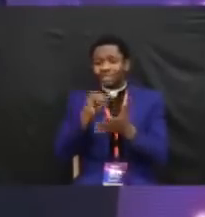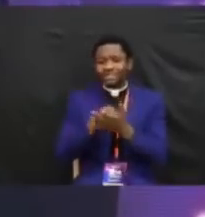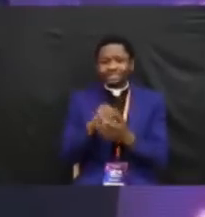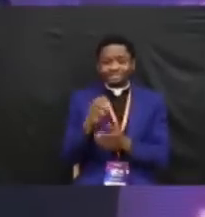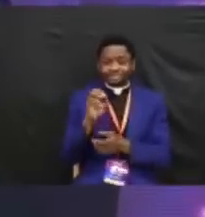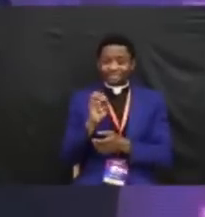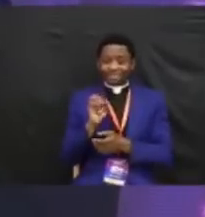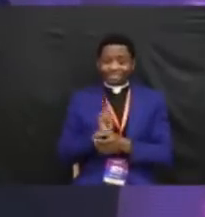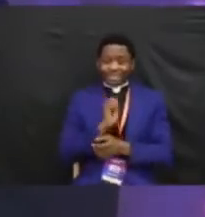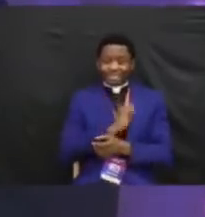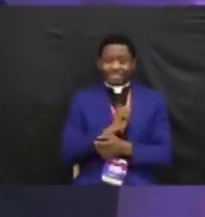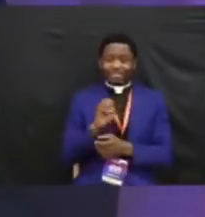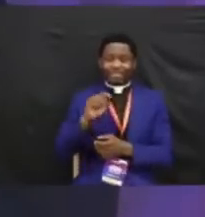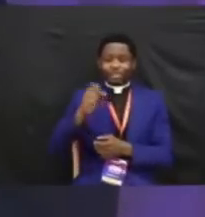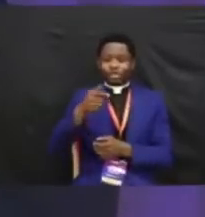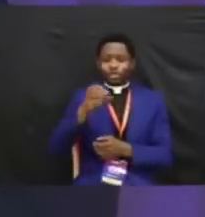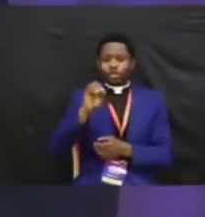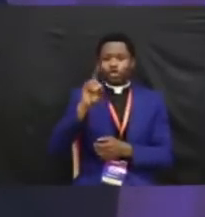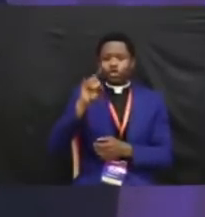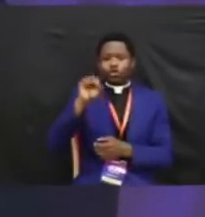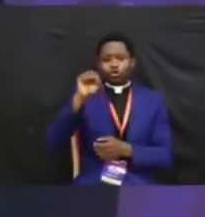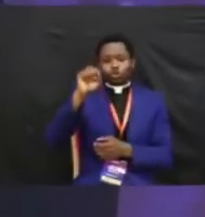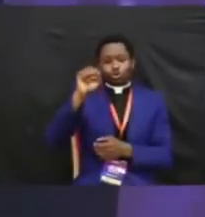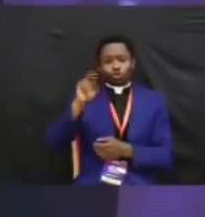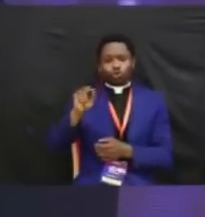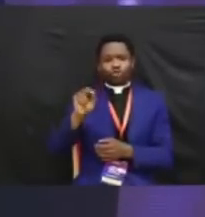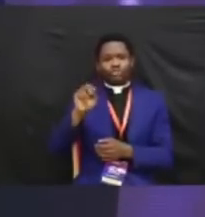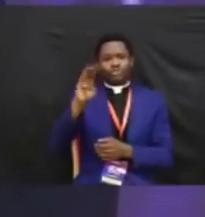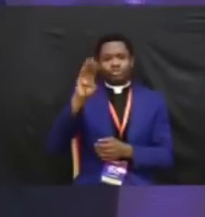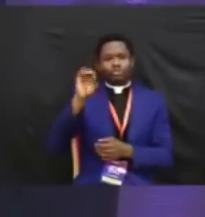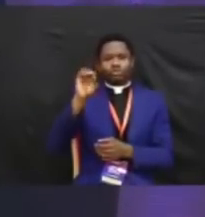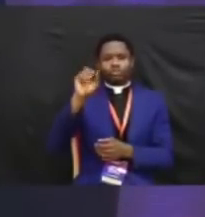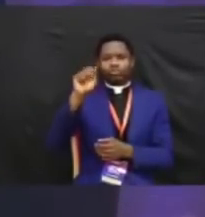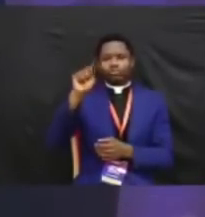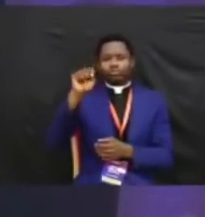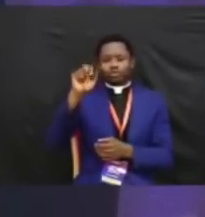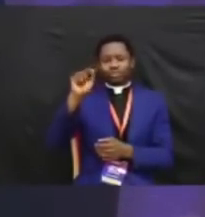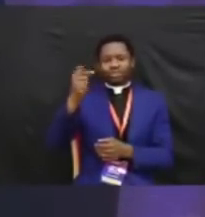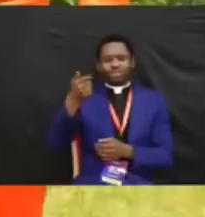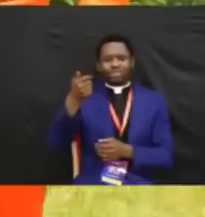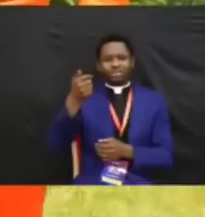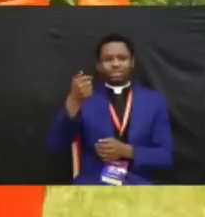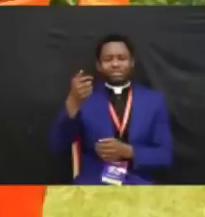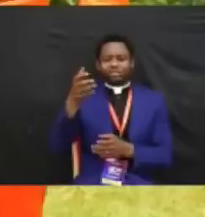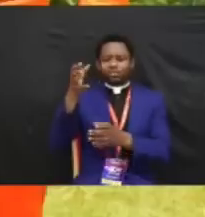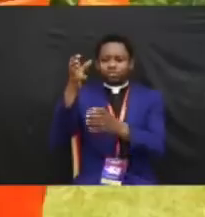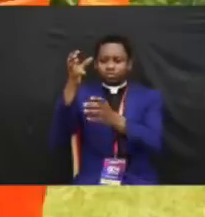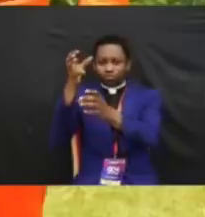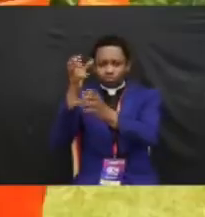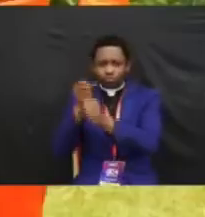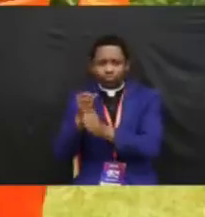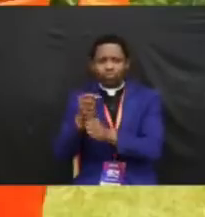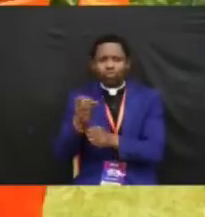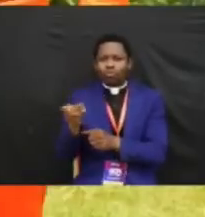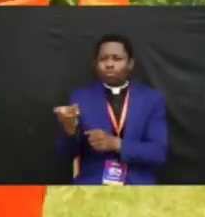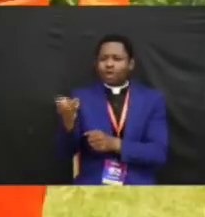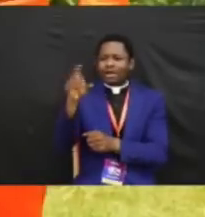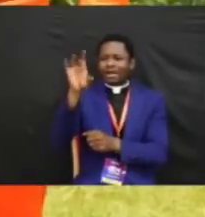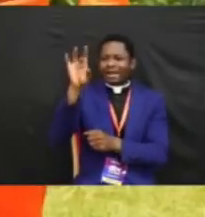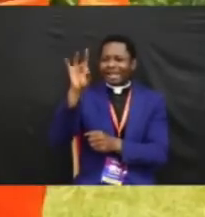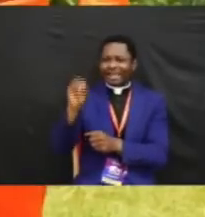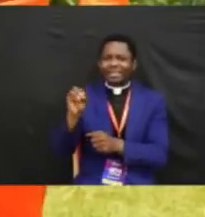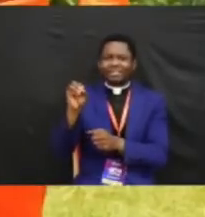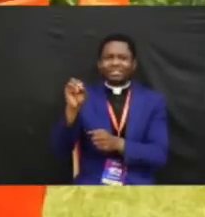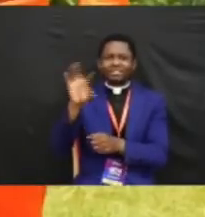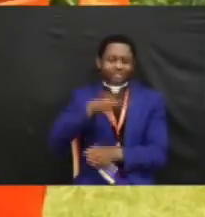of Above New Town districts in the offensu area singlehandedly won 180 souls.